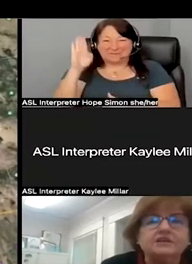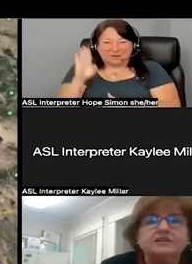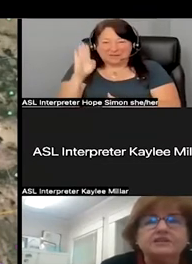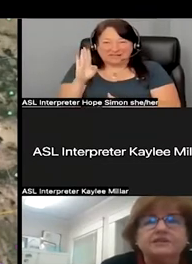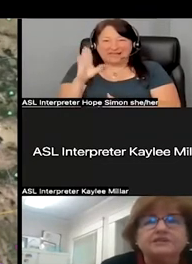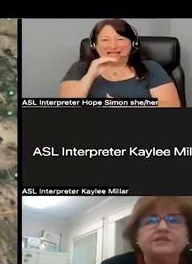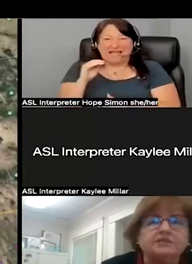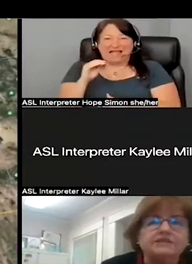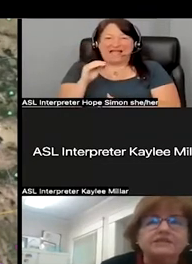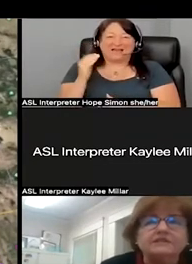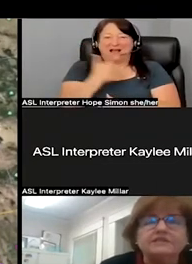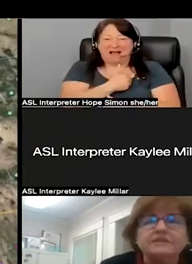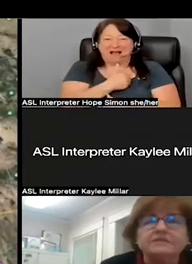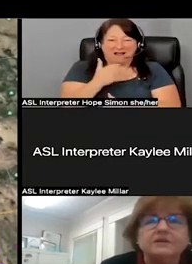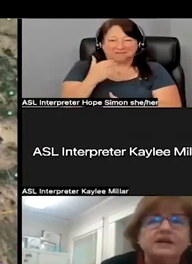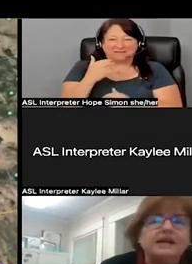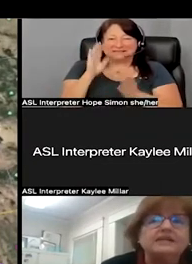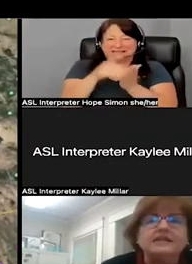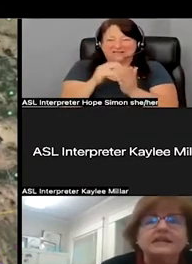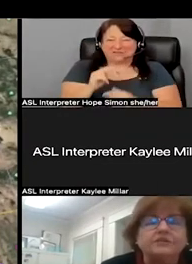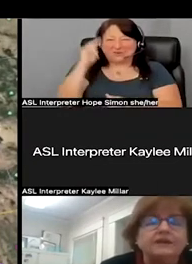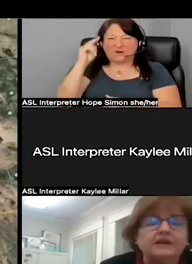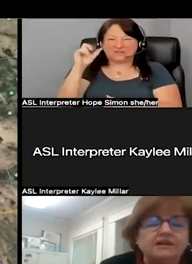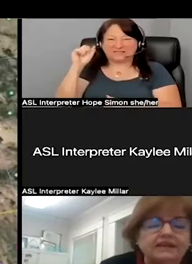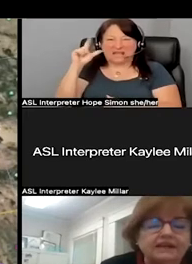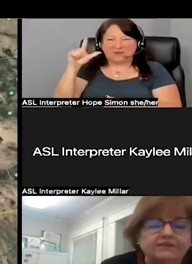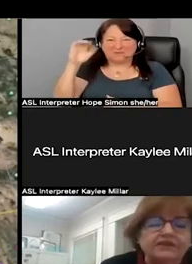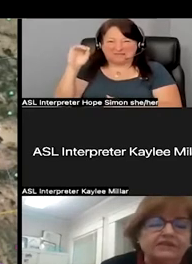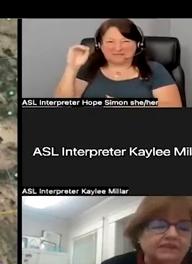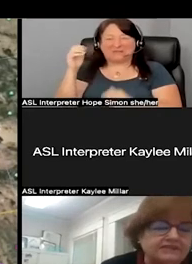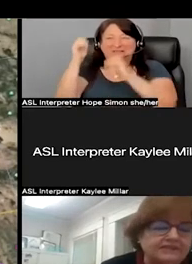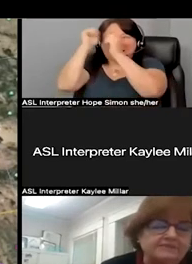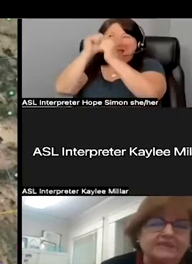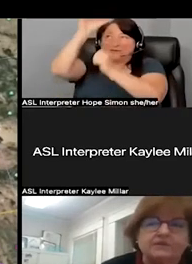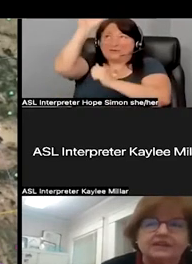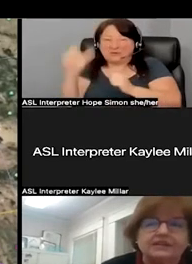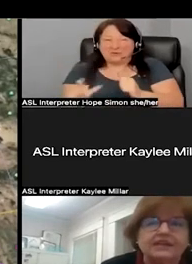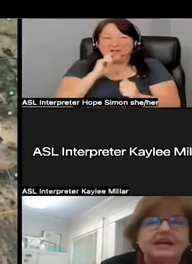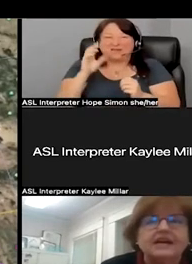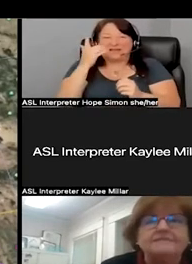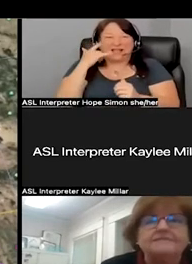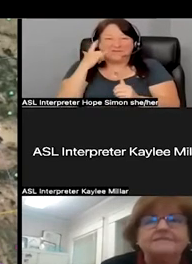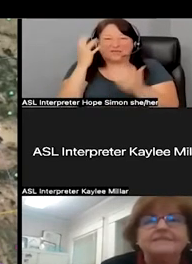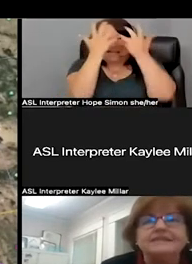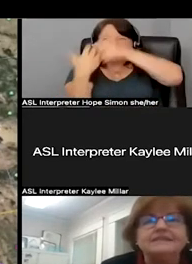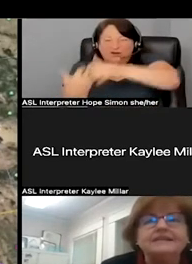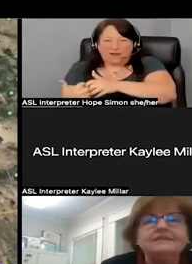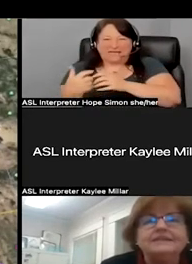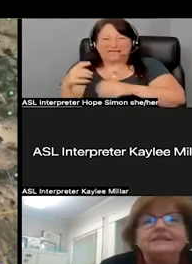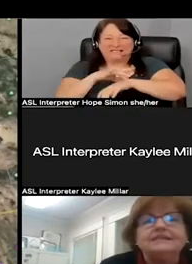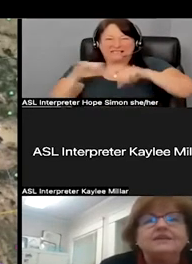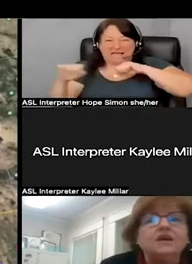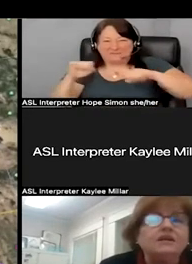USGS monitors events to the north of San Luis Obispo, and together we are the California Integrated Seismic Network. Next